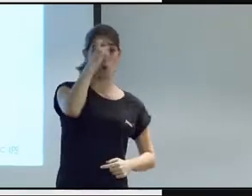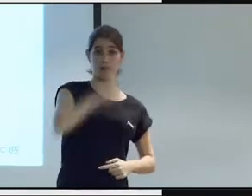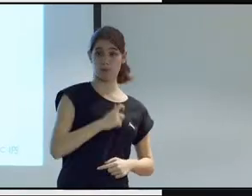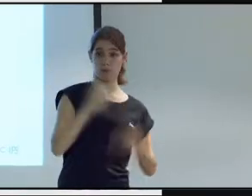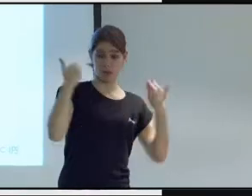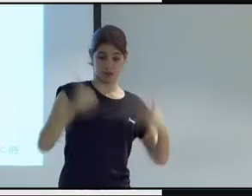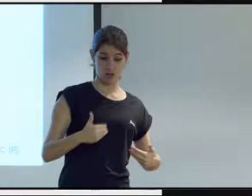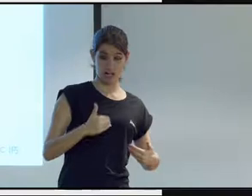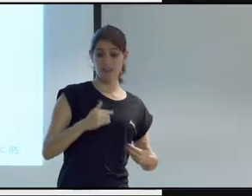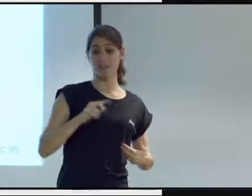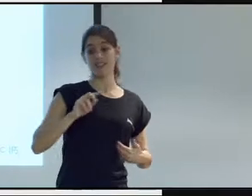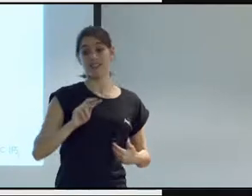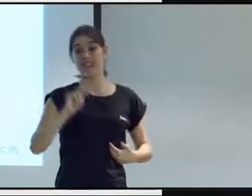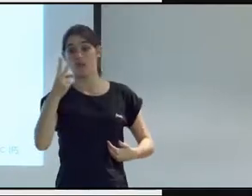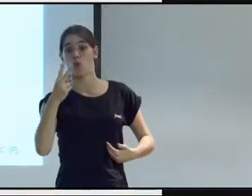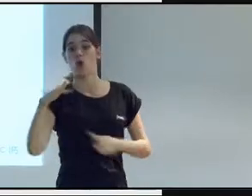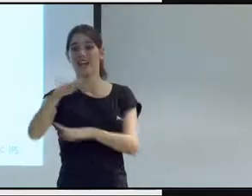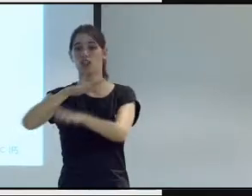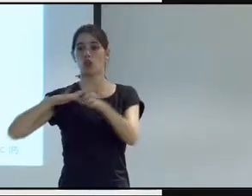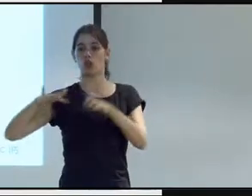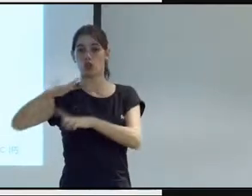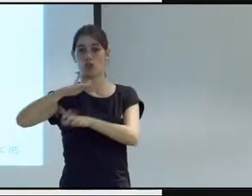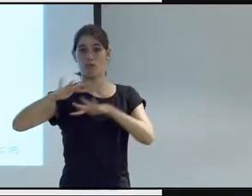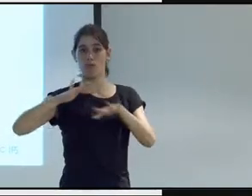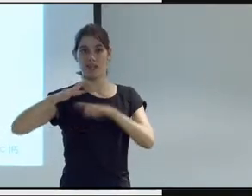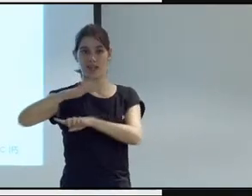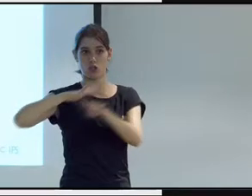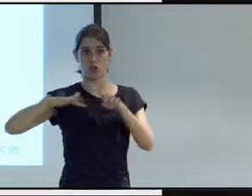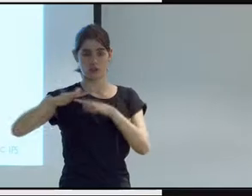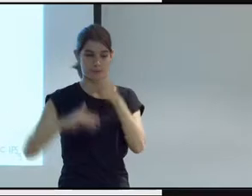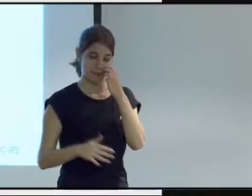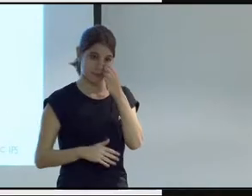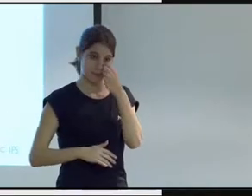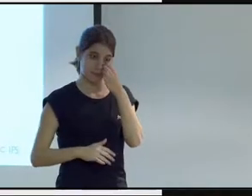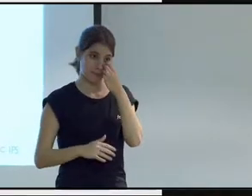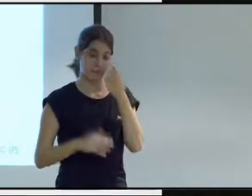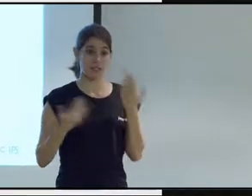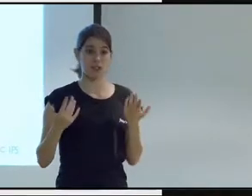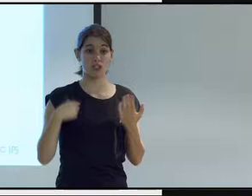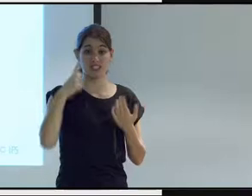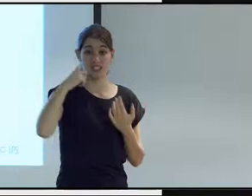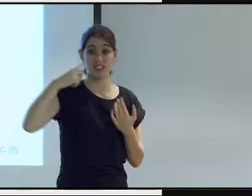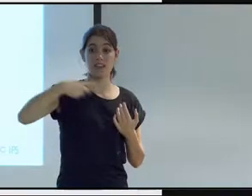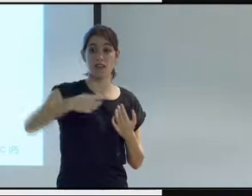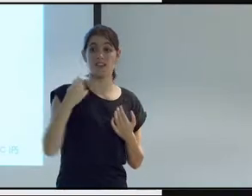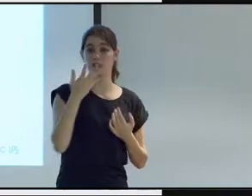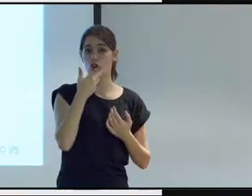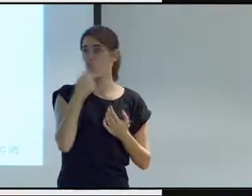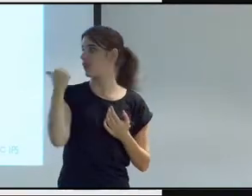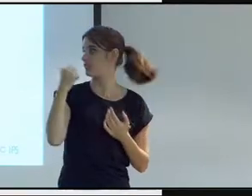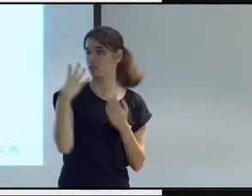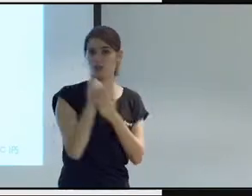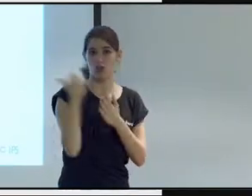variables. We have the person's body and the stairs, the milieu, the